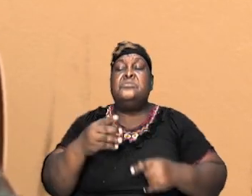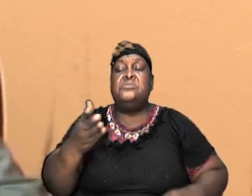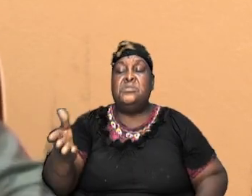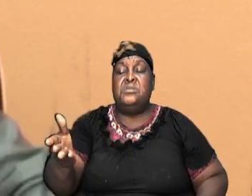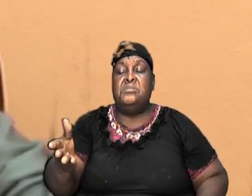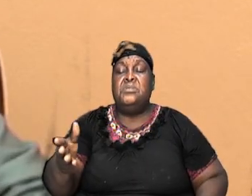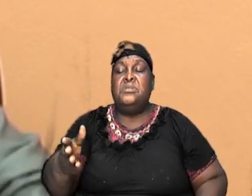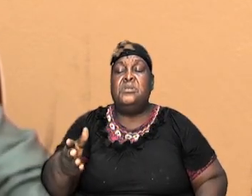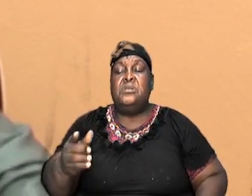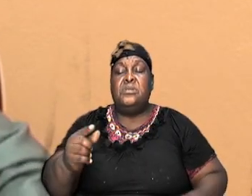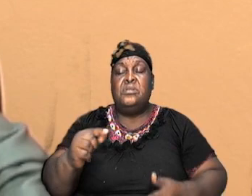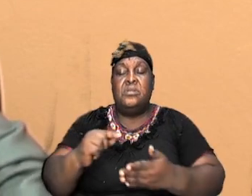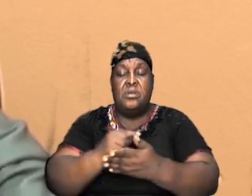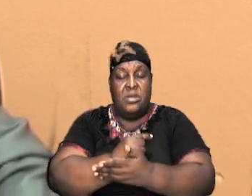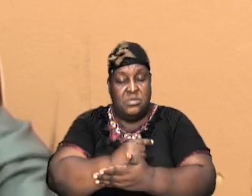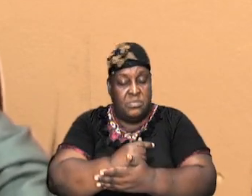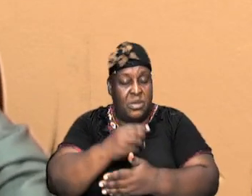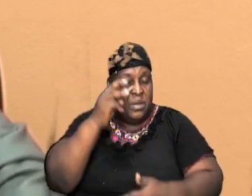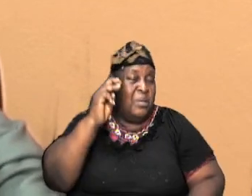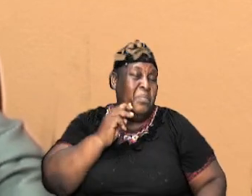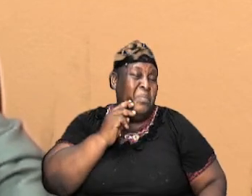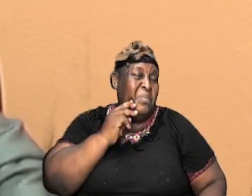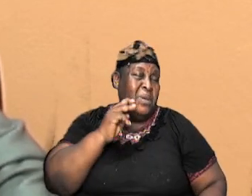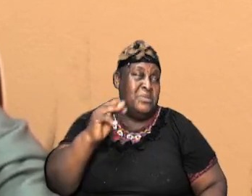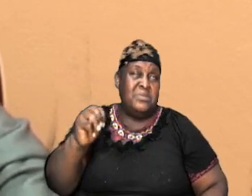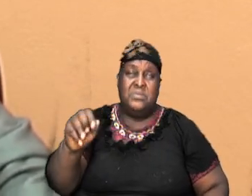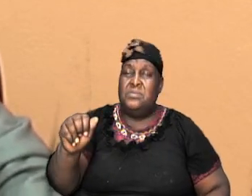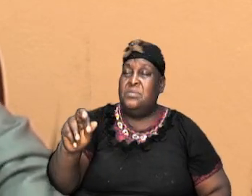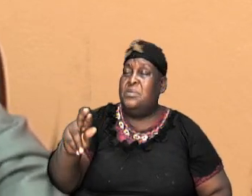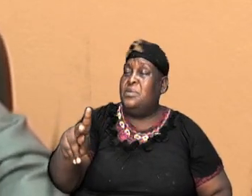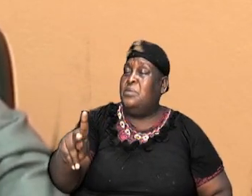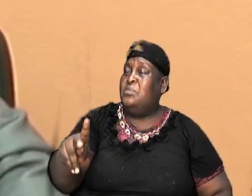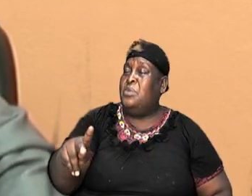I mean, all of us do this in some shape or form.